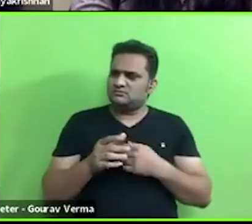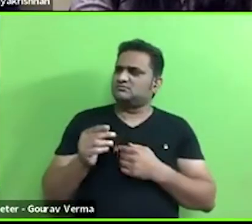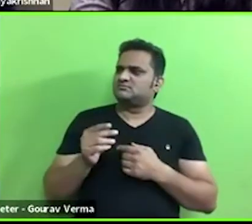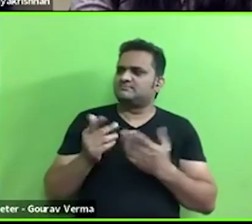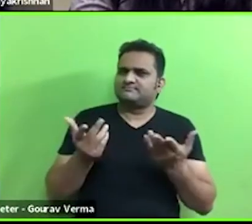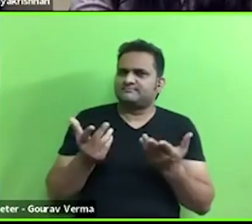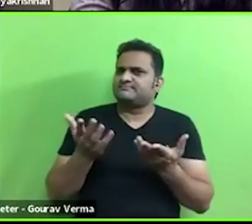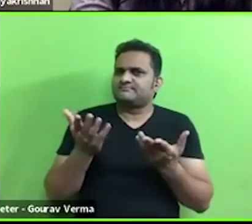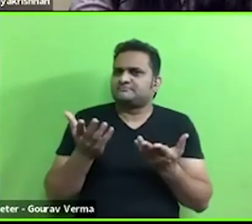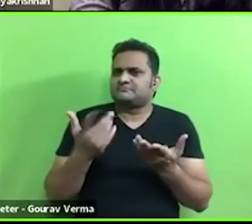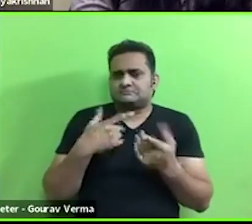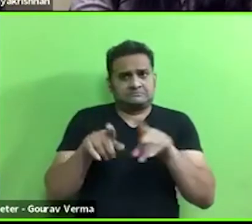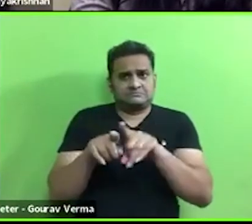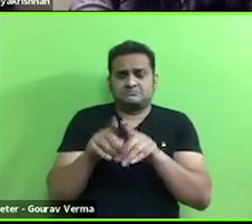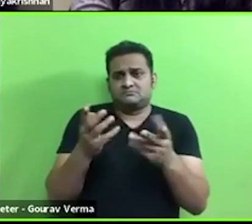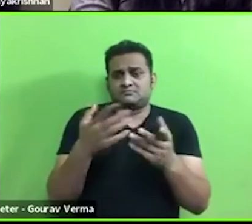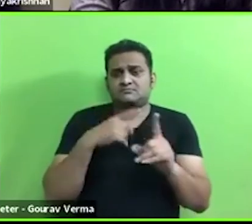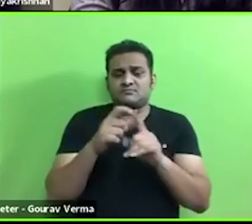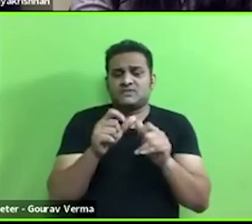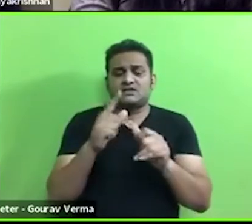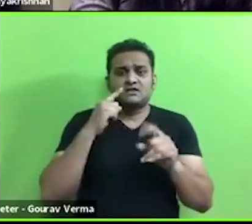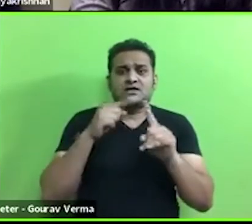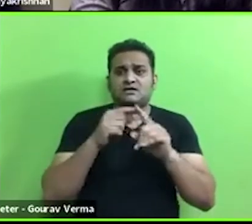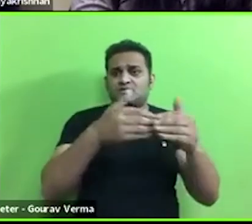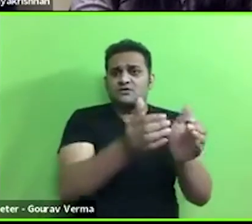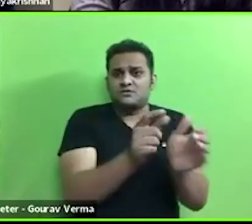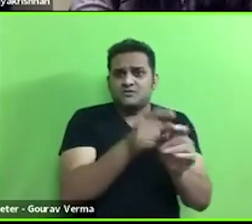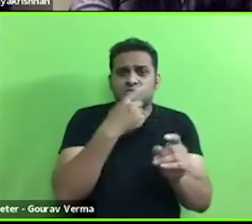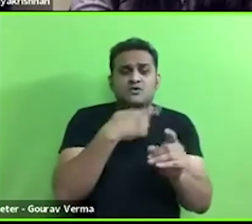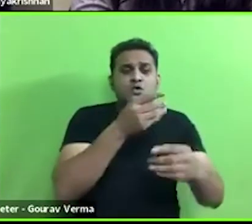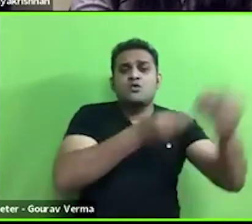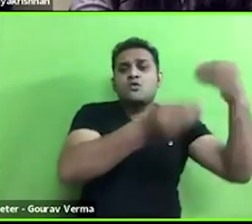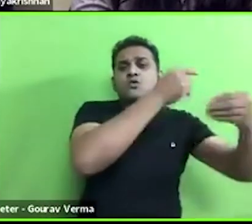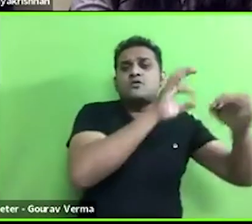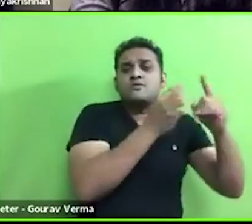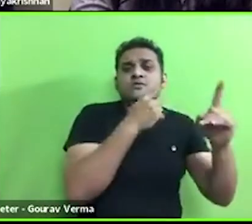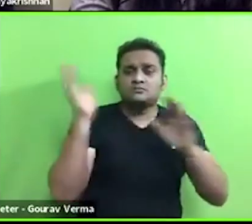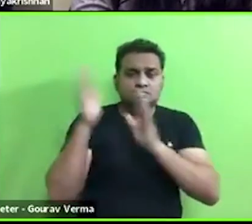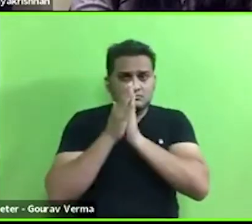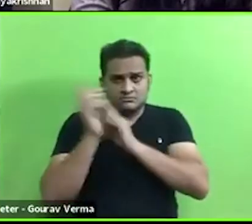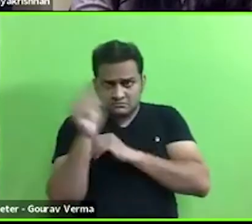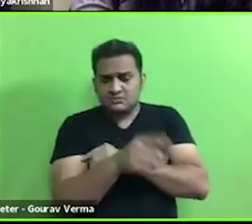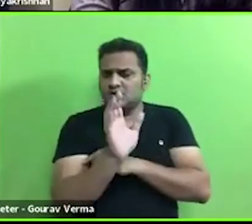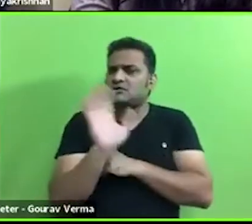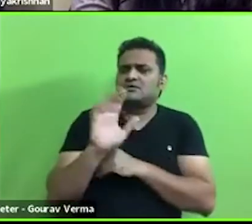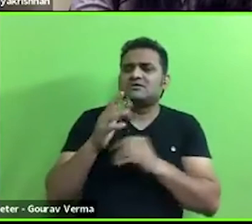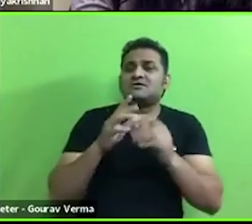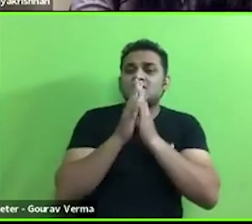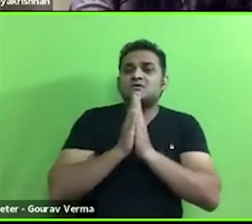be Similarly, Dalits are not asking them Brahmins to worship Dalit ancestors. The point is, gods are eventually